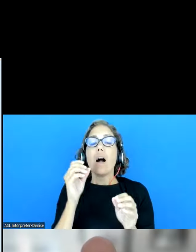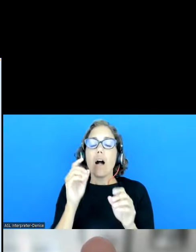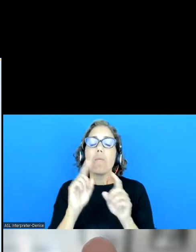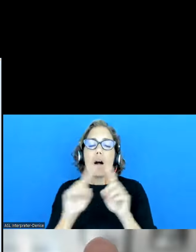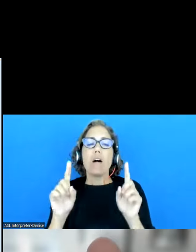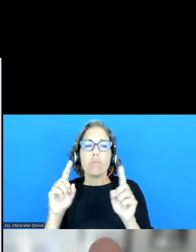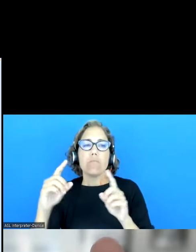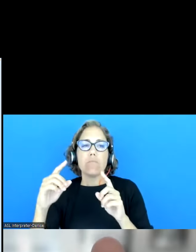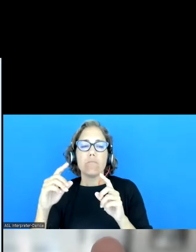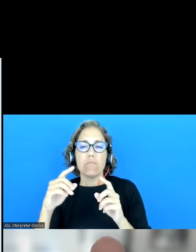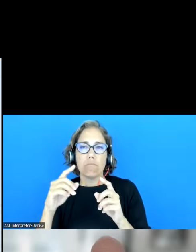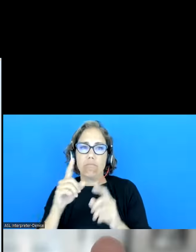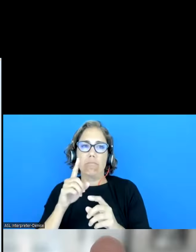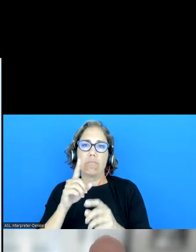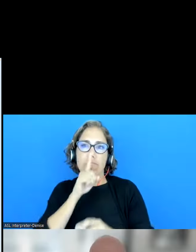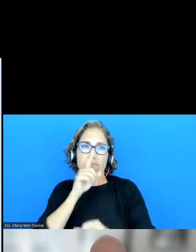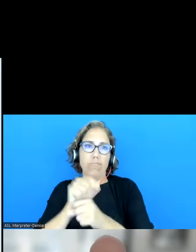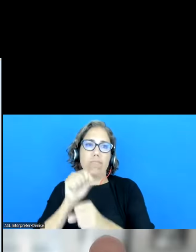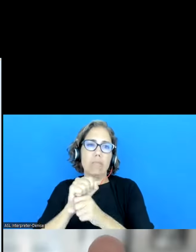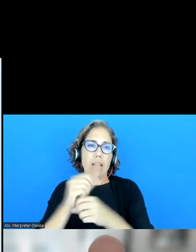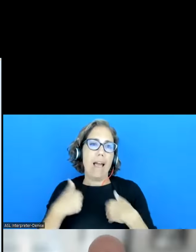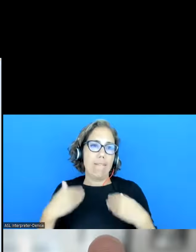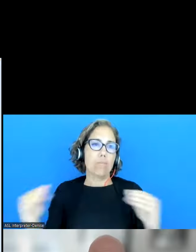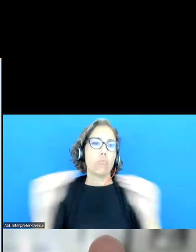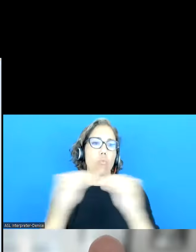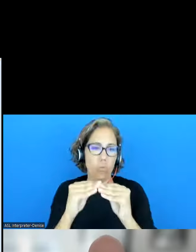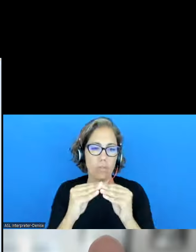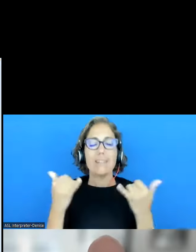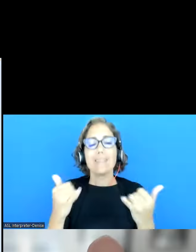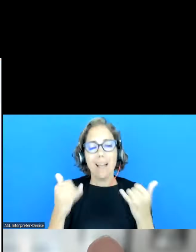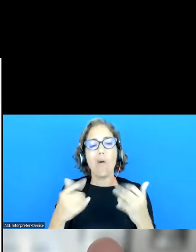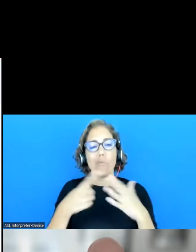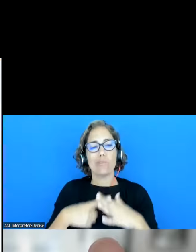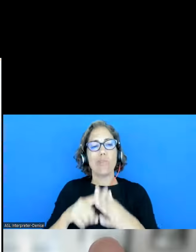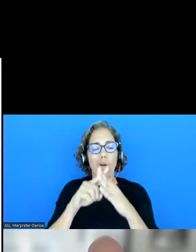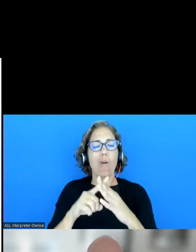to go through here. We're going to start with images and videos.